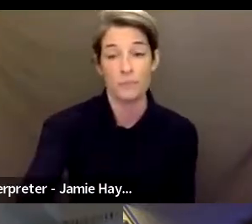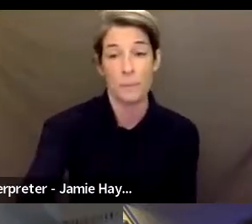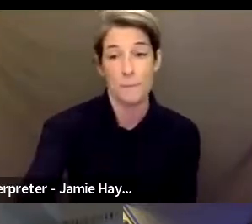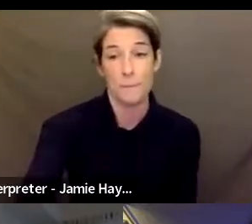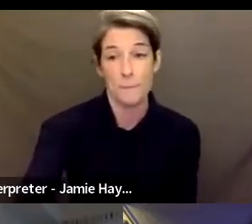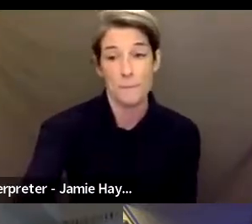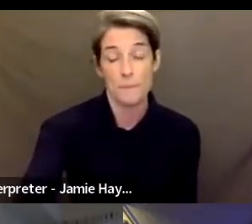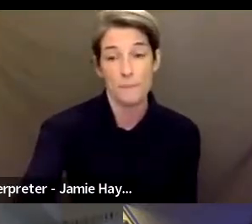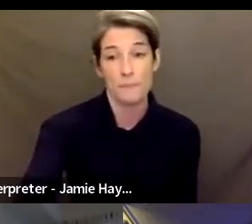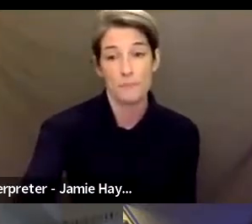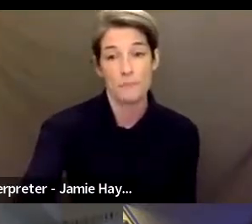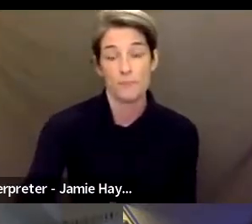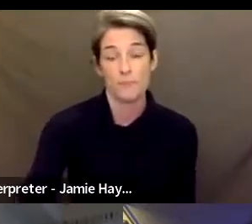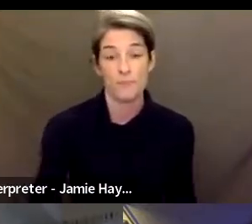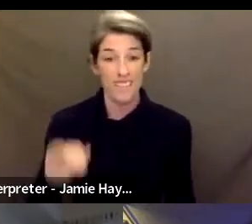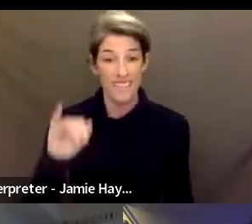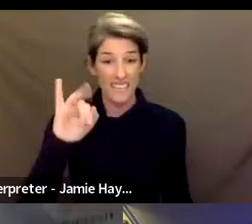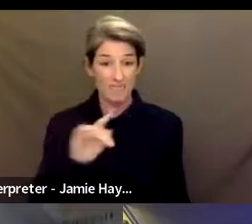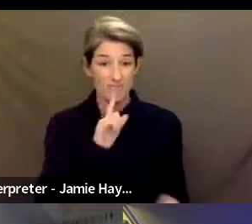work.